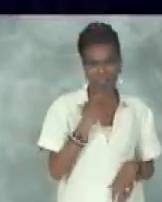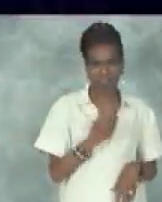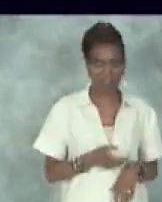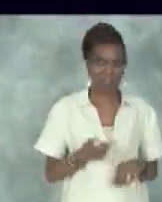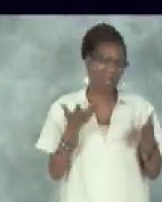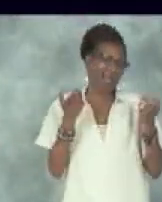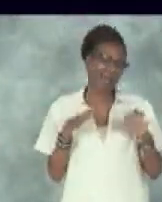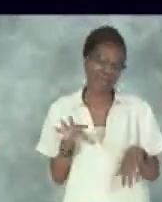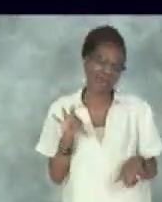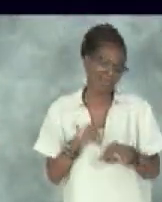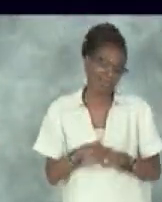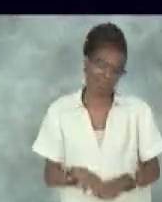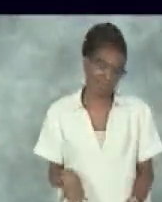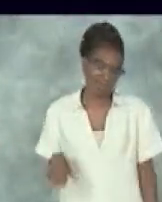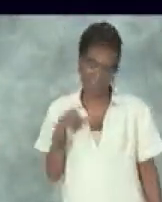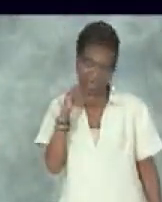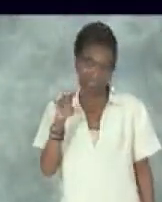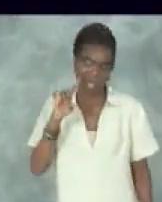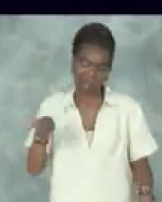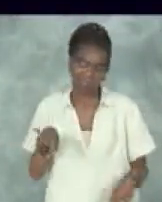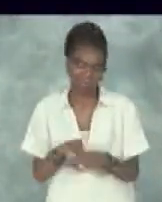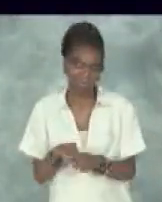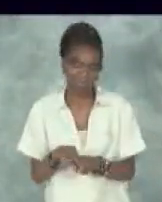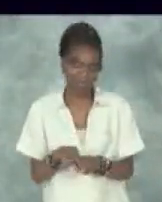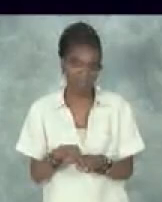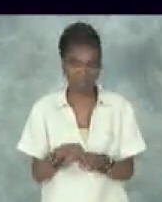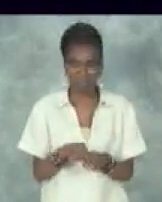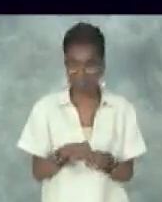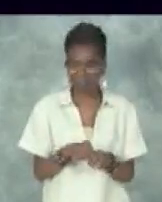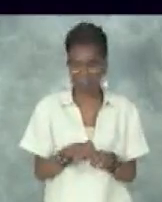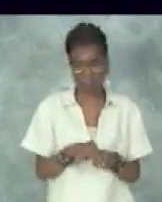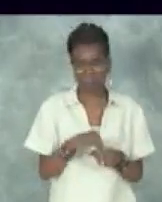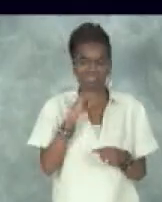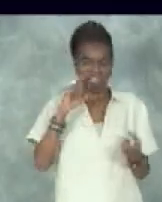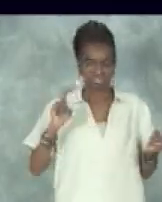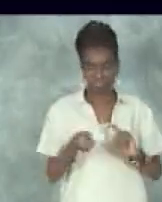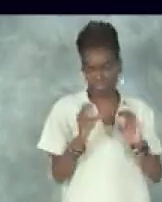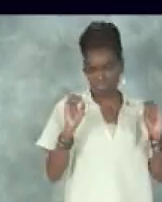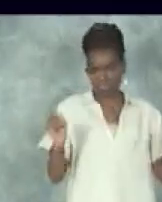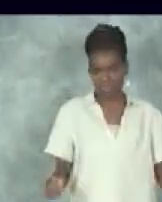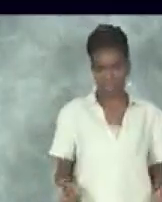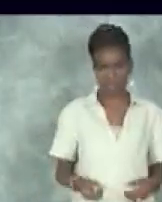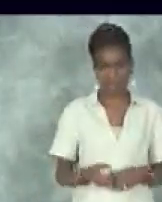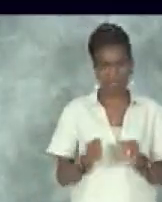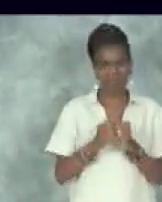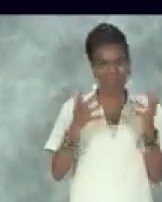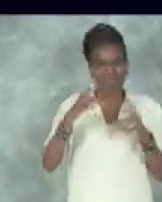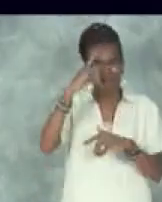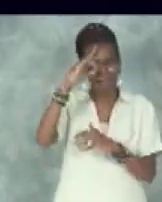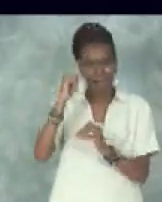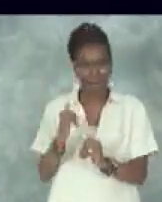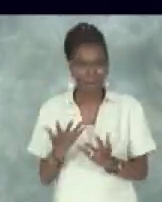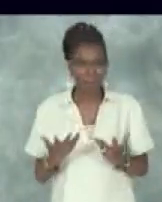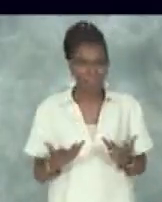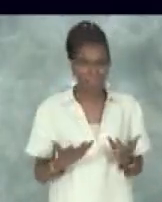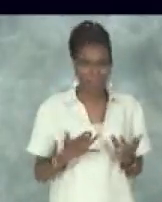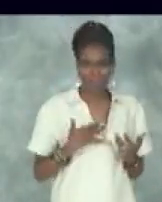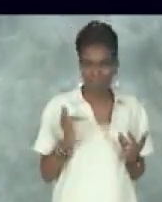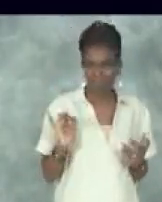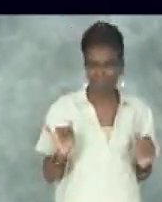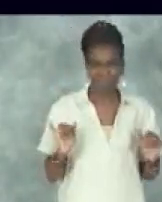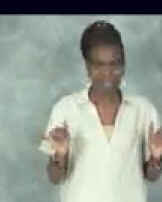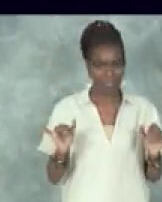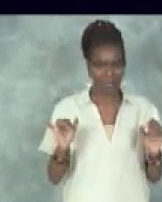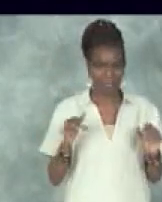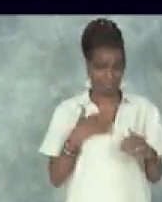to vote and I'm not going to vote because it doesn't make any difference. Hopelessness leads to people believing that because